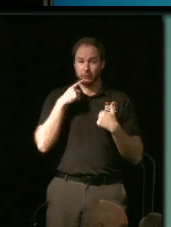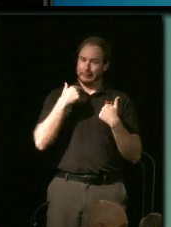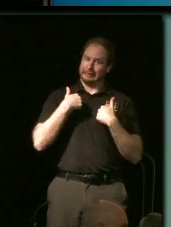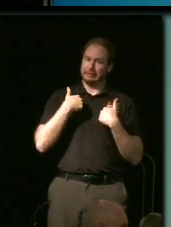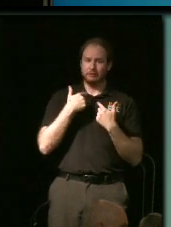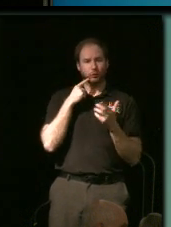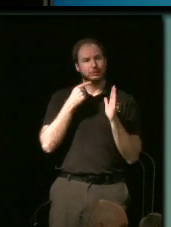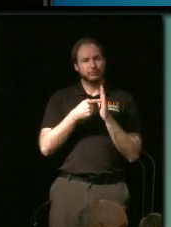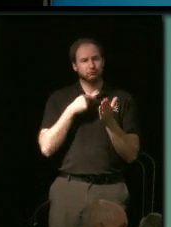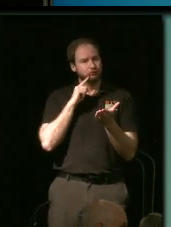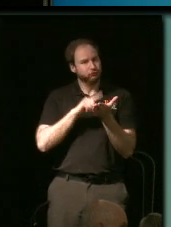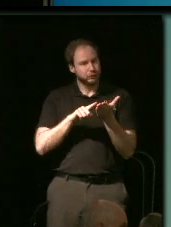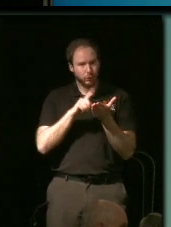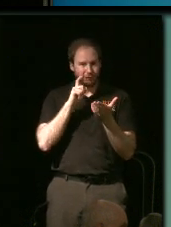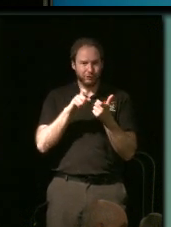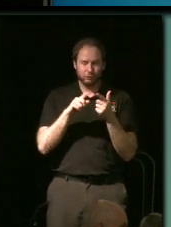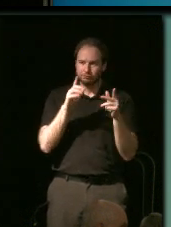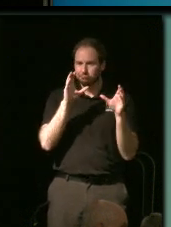to figure it out.